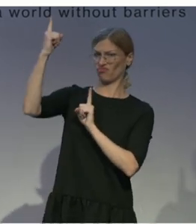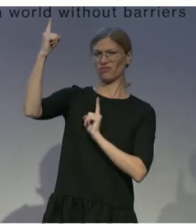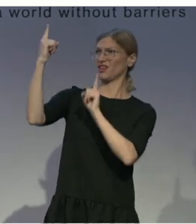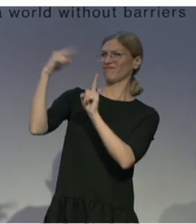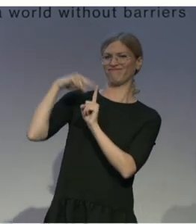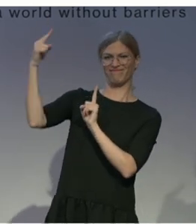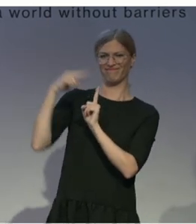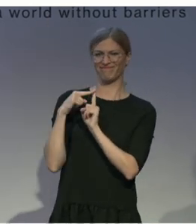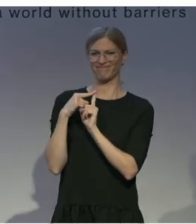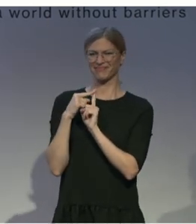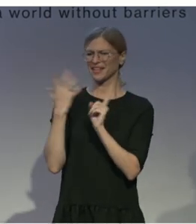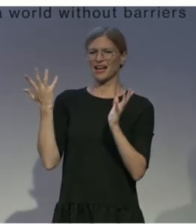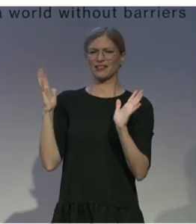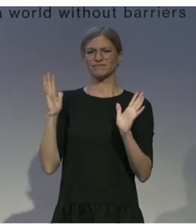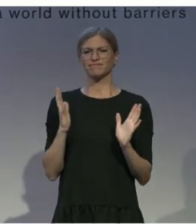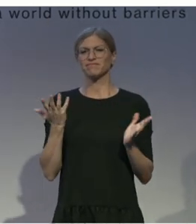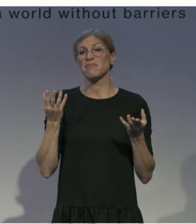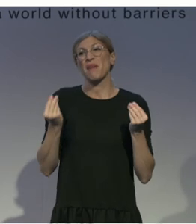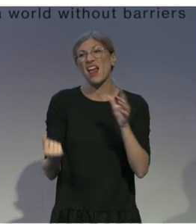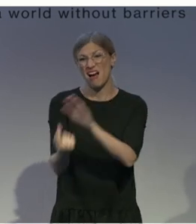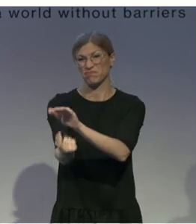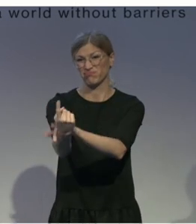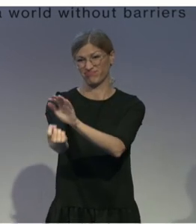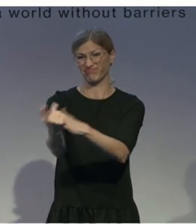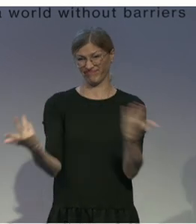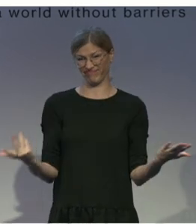because that's just our reality.